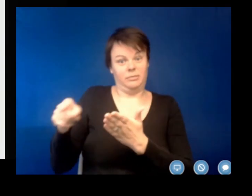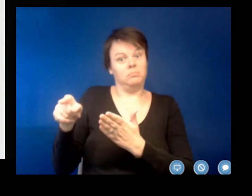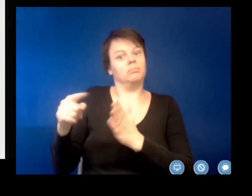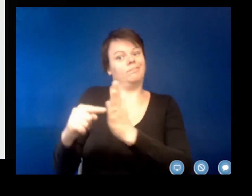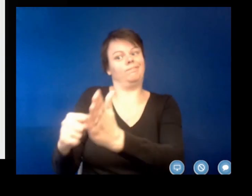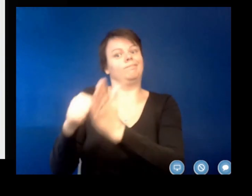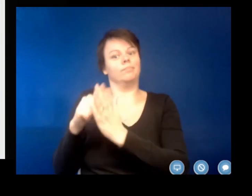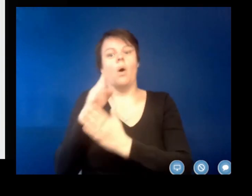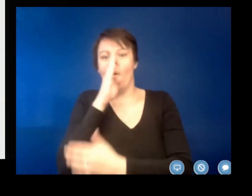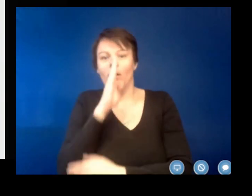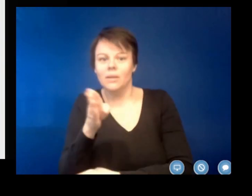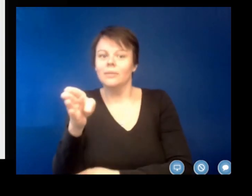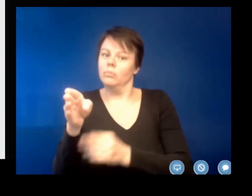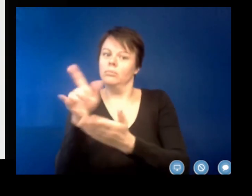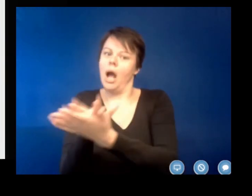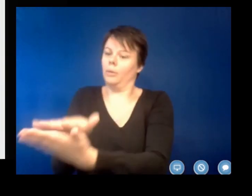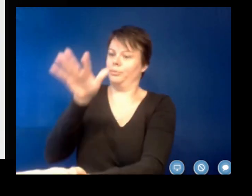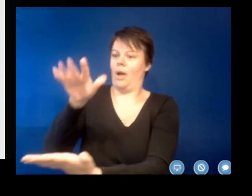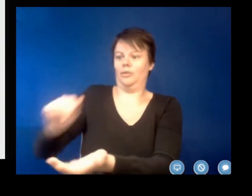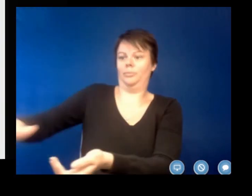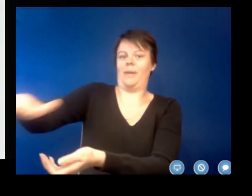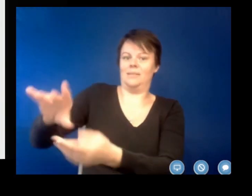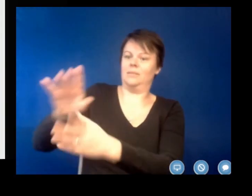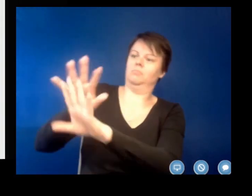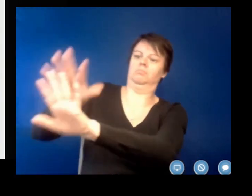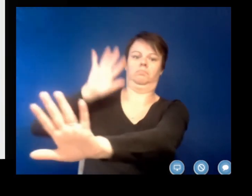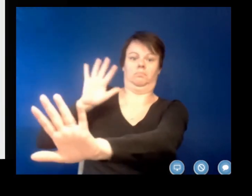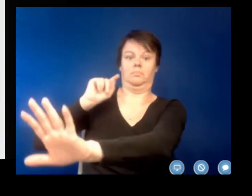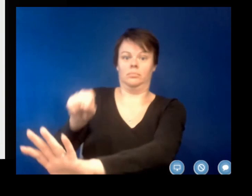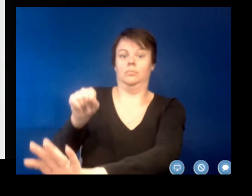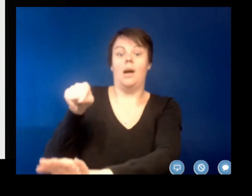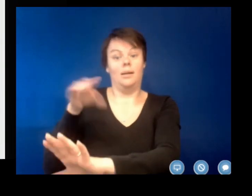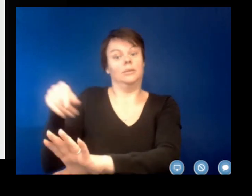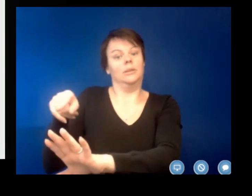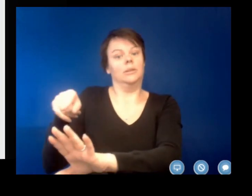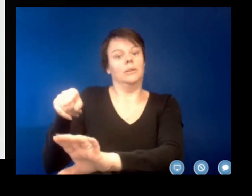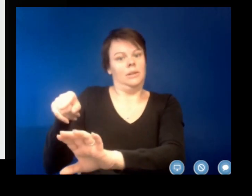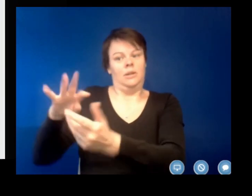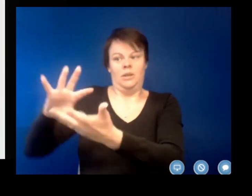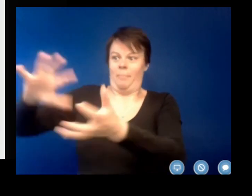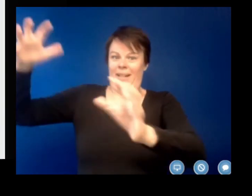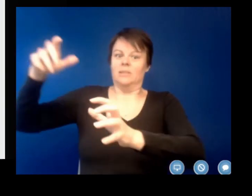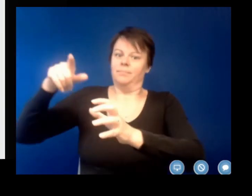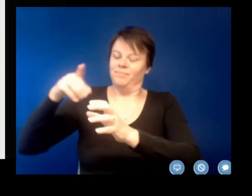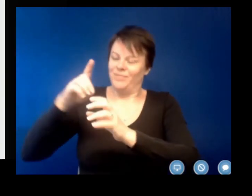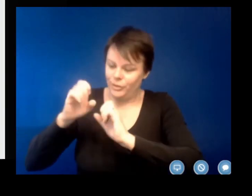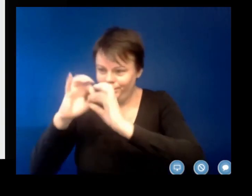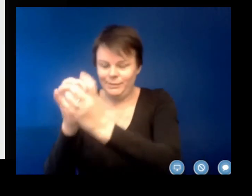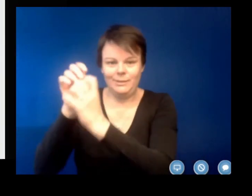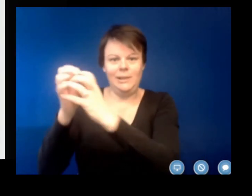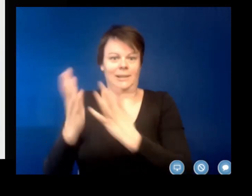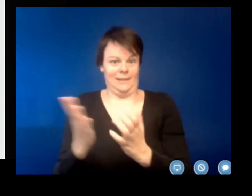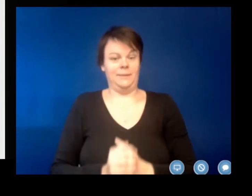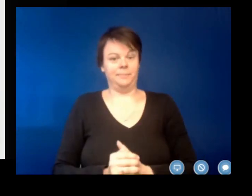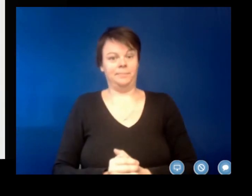new concept of order is. Order in society, order in behavior, order of a whole society. And then the students or the